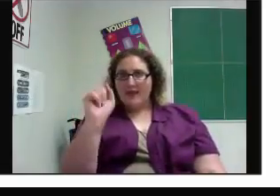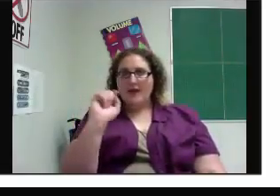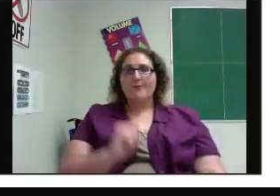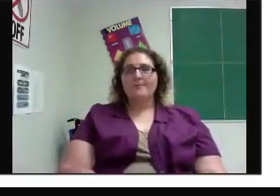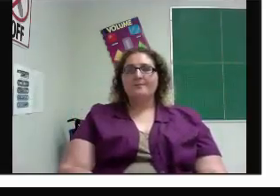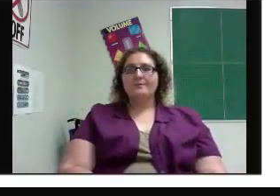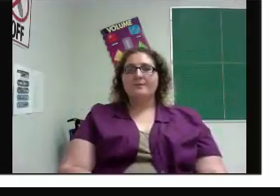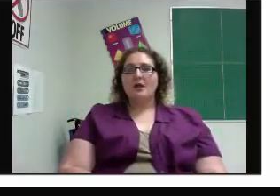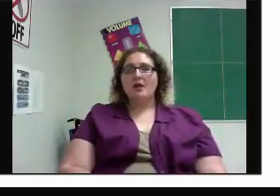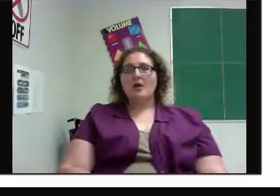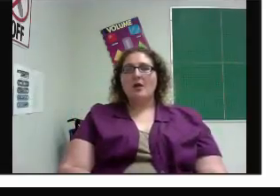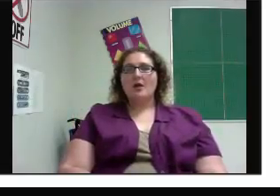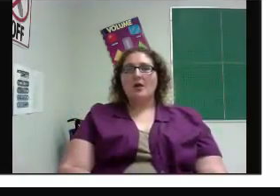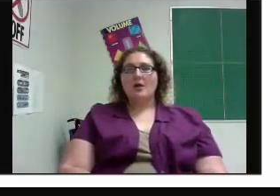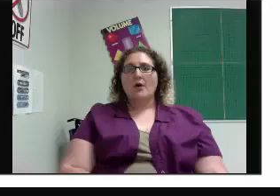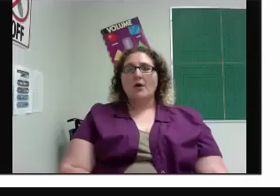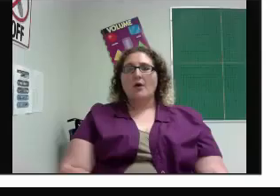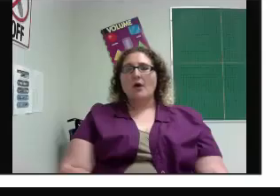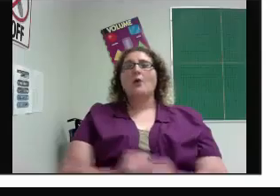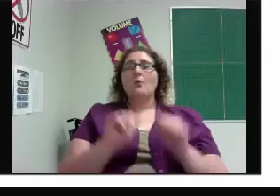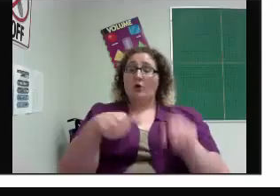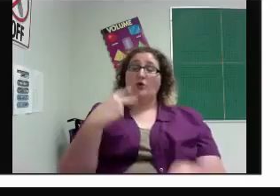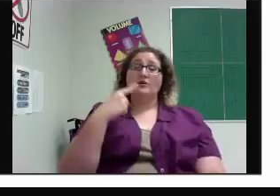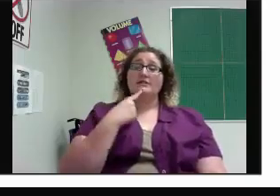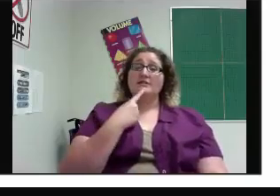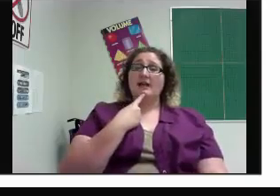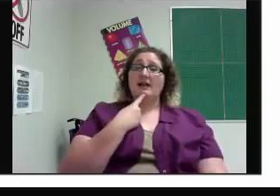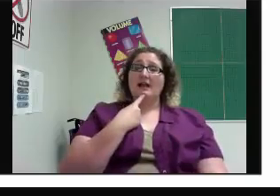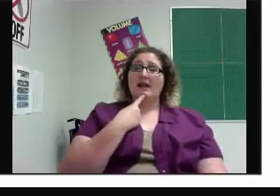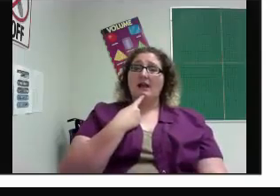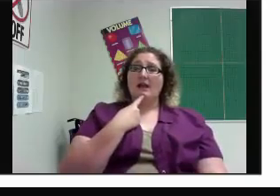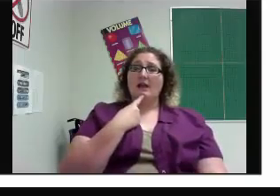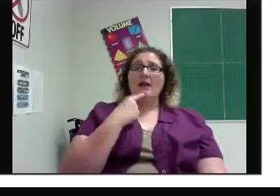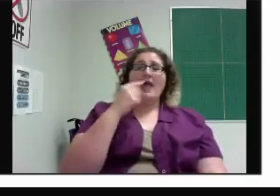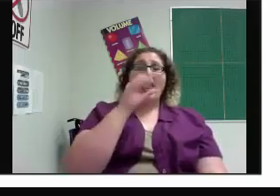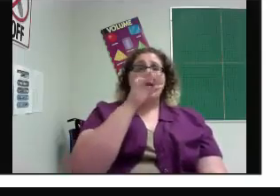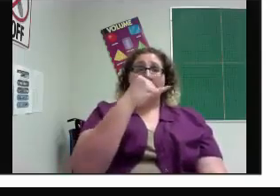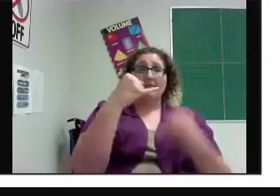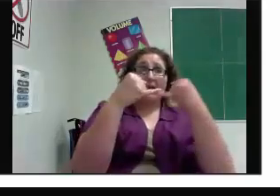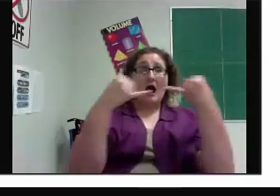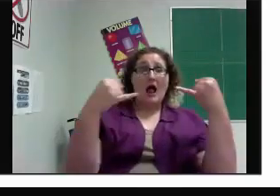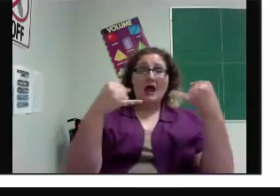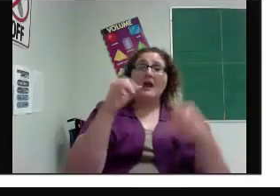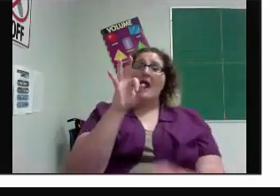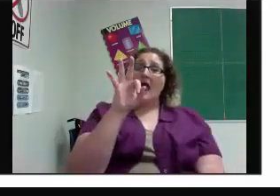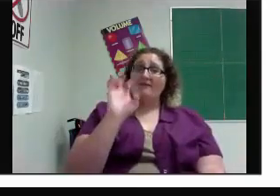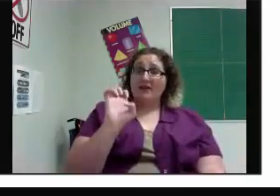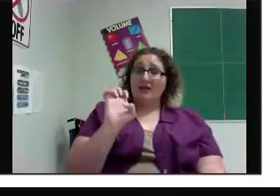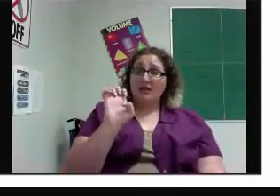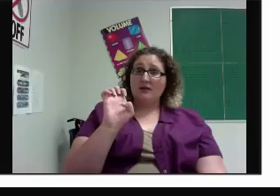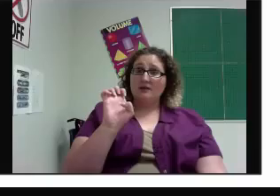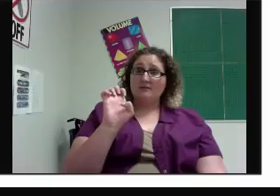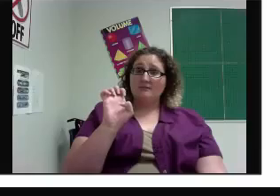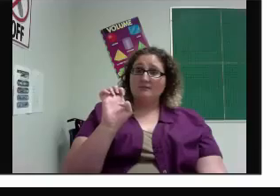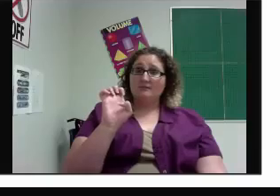because of this right here. We could say that it is line FE.